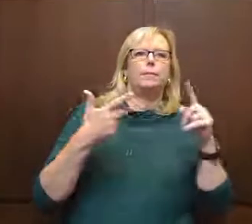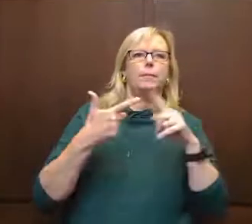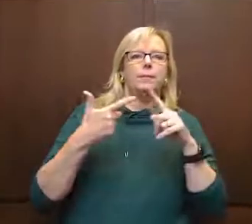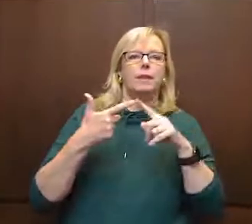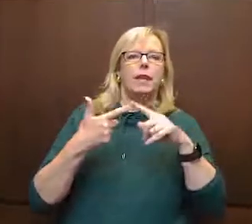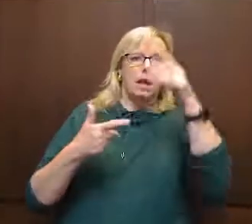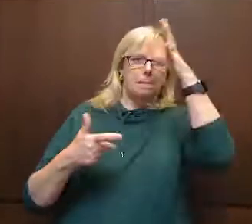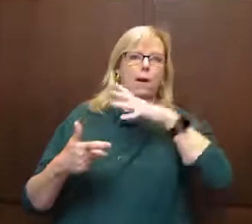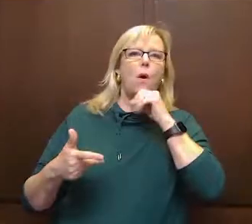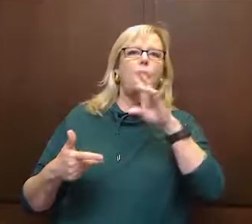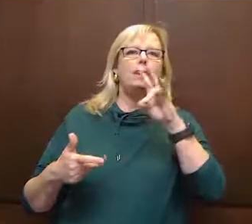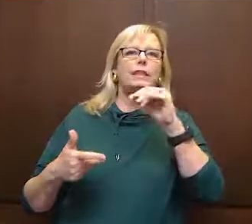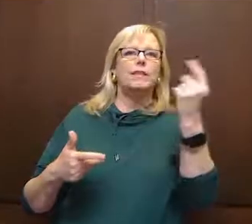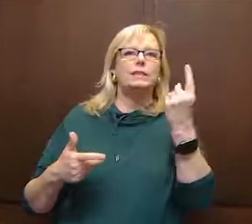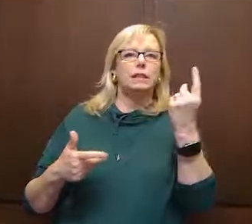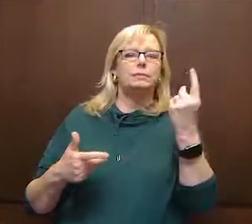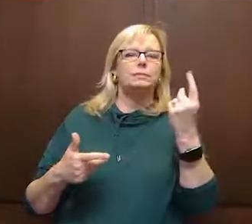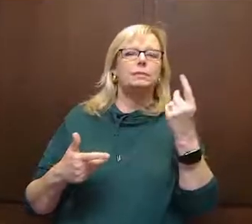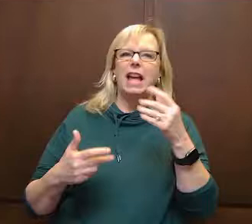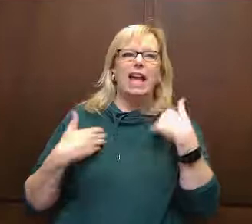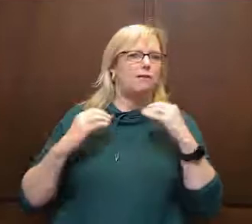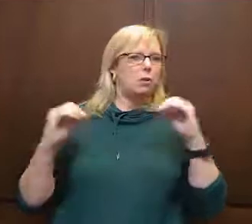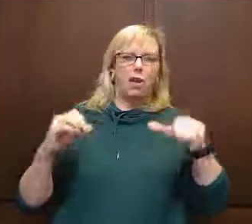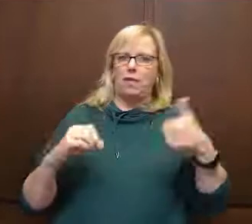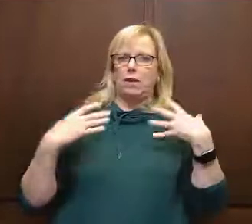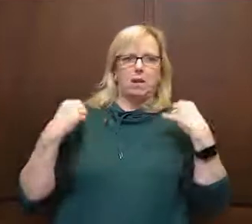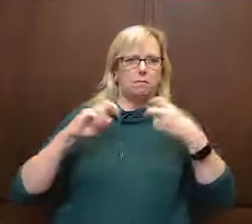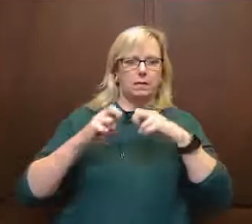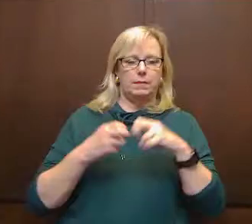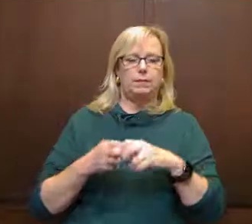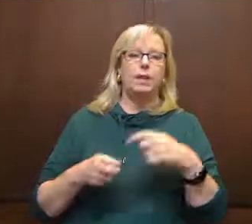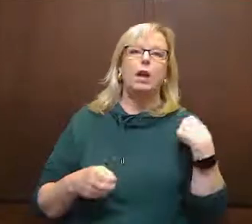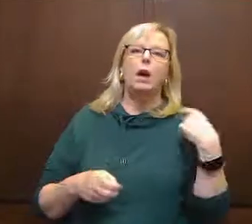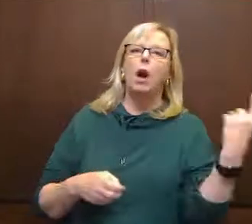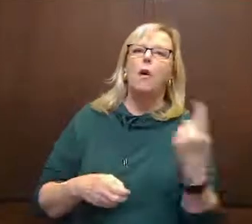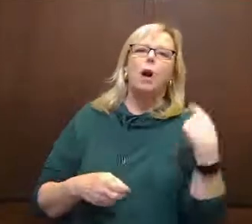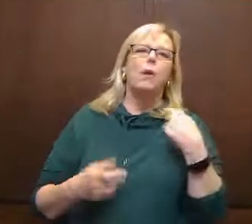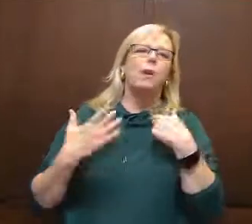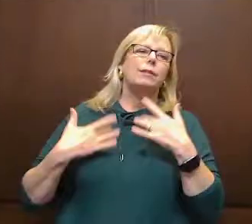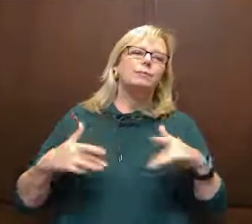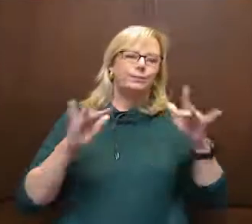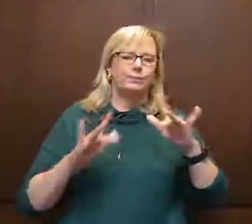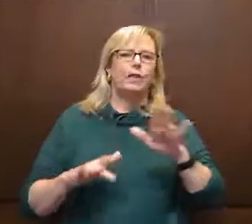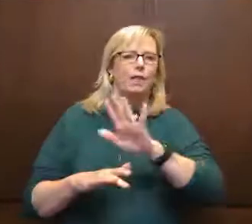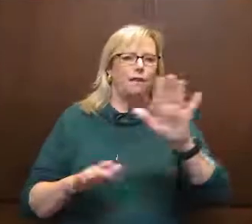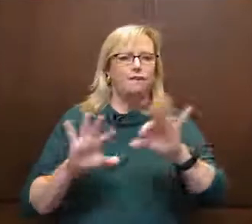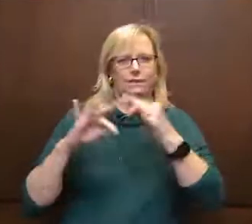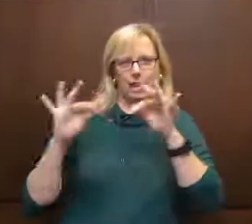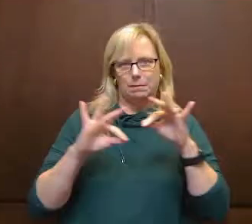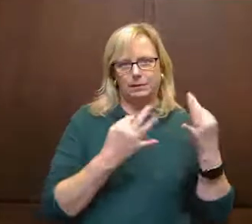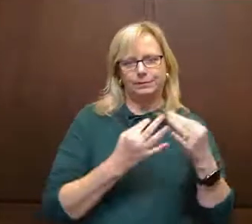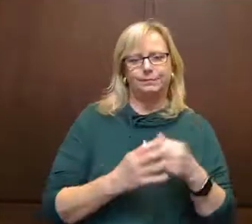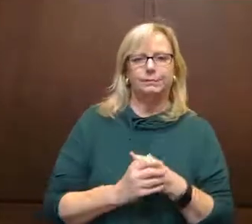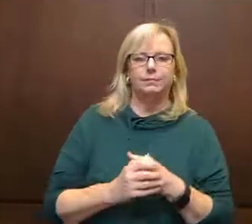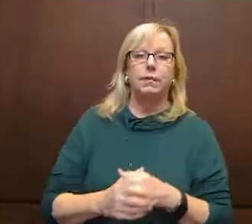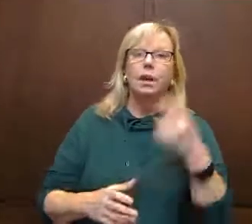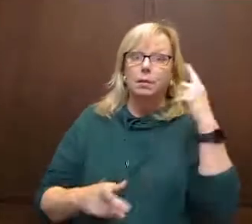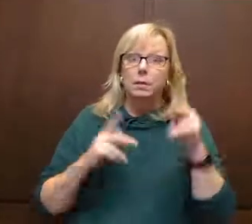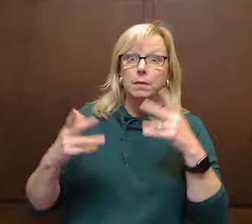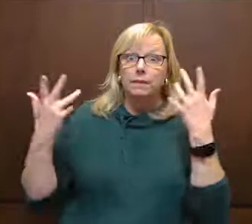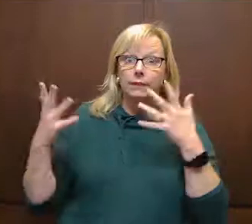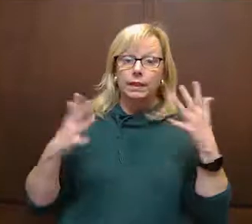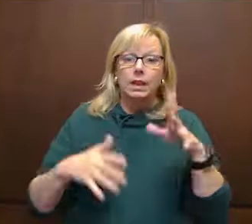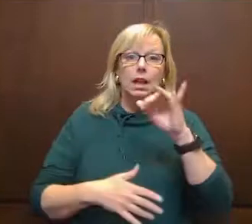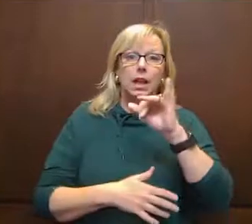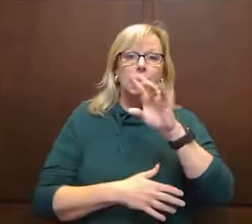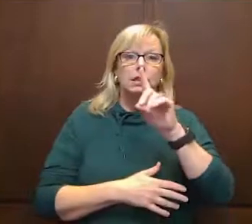in his 70s with unknown health conditions. And as always, our sympathies go out to their families. For those who have completed